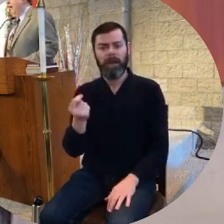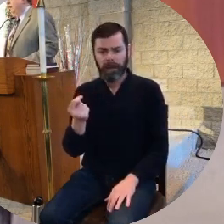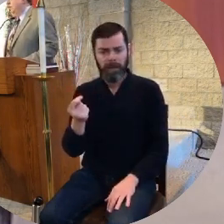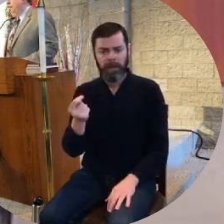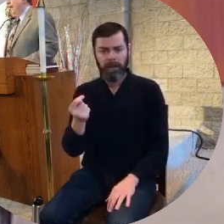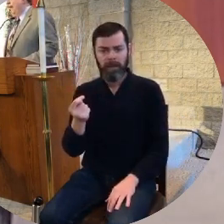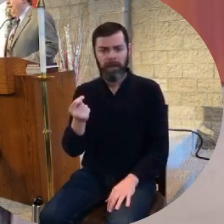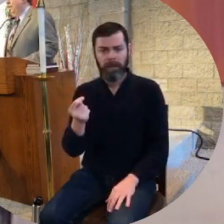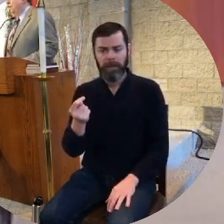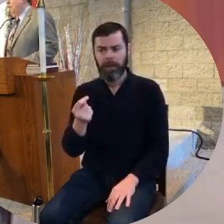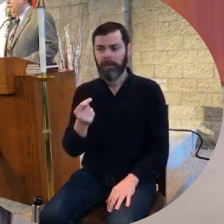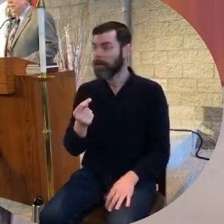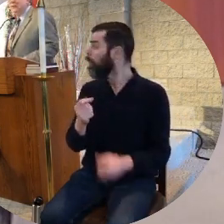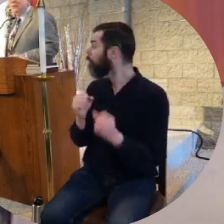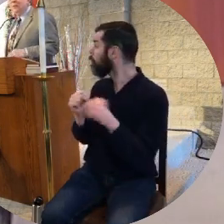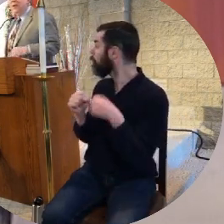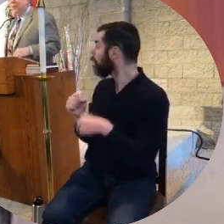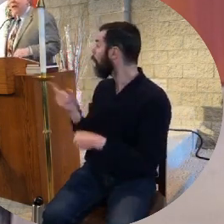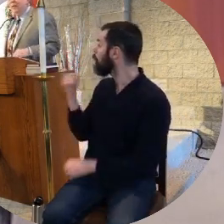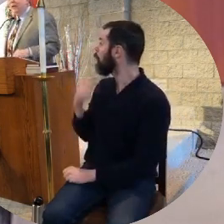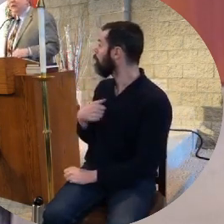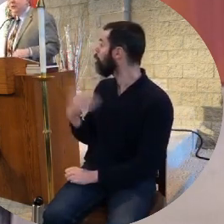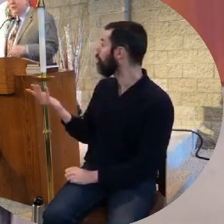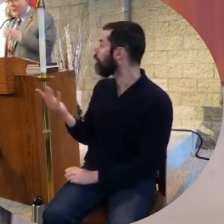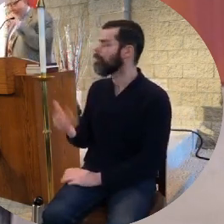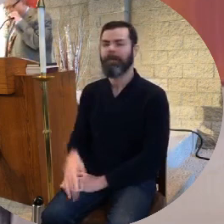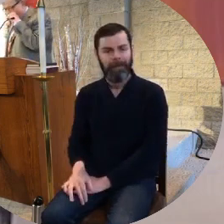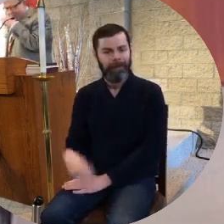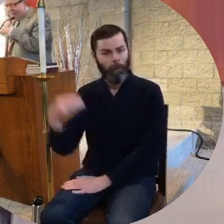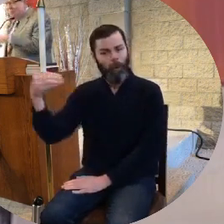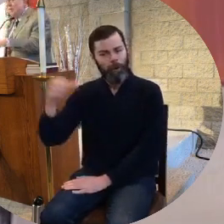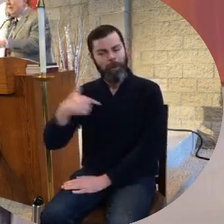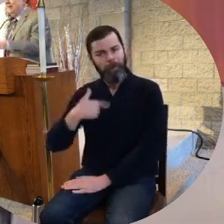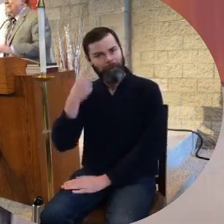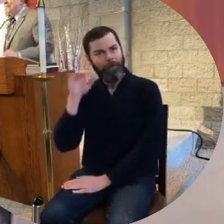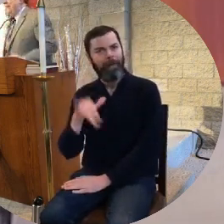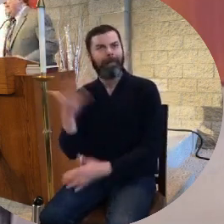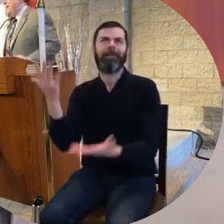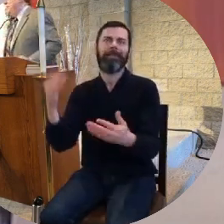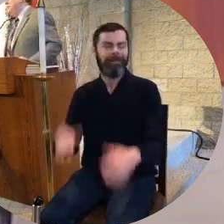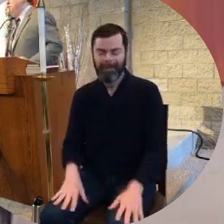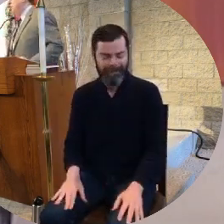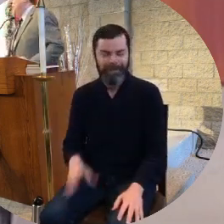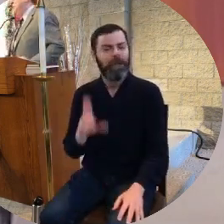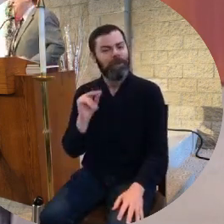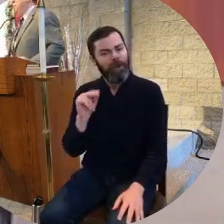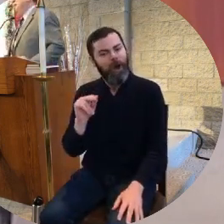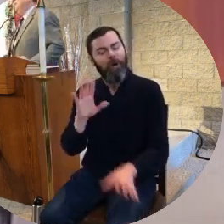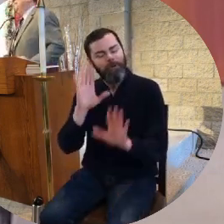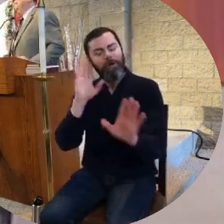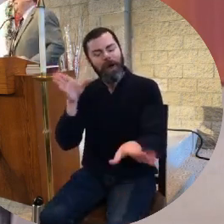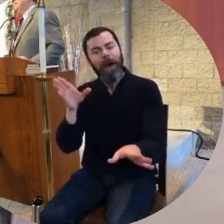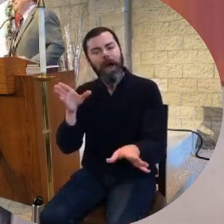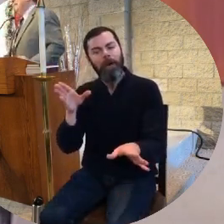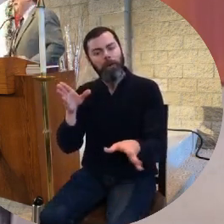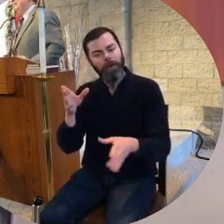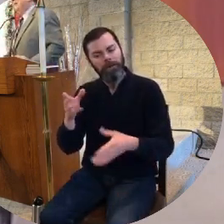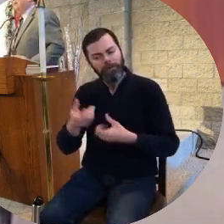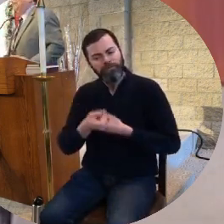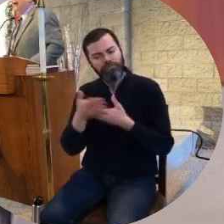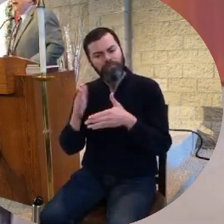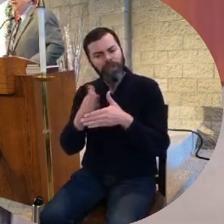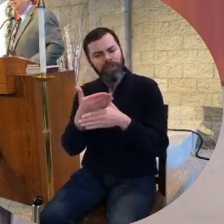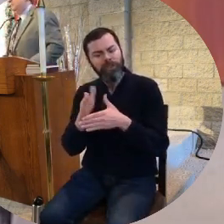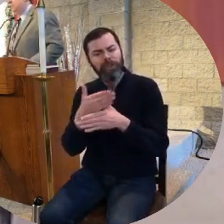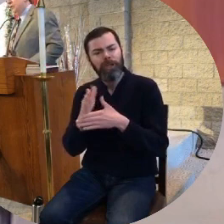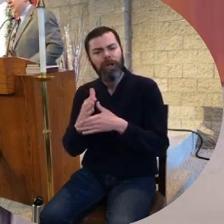very much, okay? I know that's probably what you pay me to do, okay? But needless to say, let me just share with you, this lesson title came